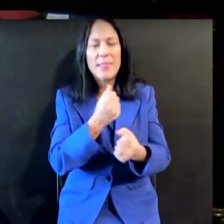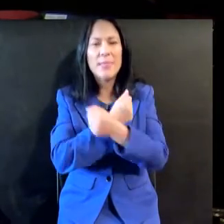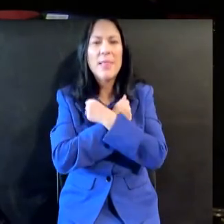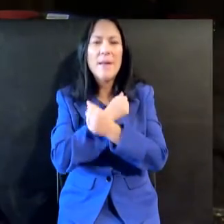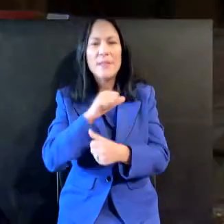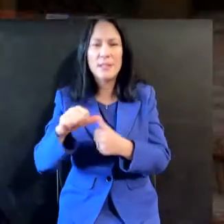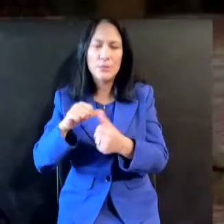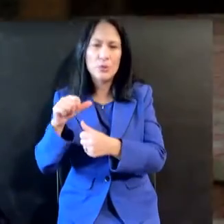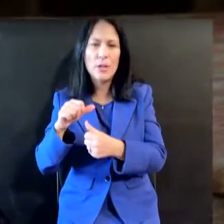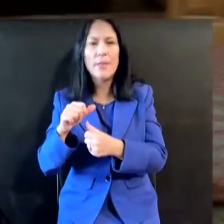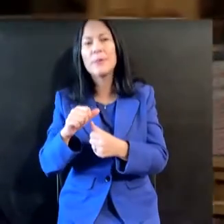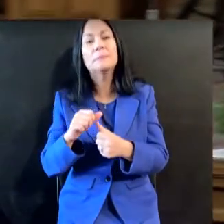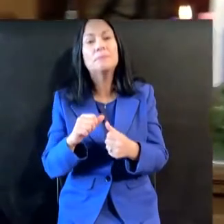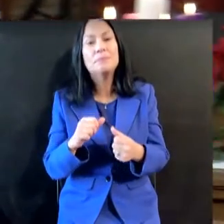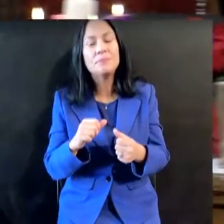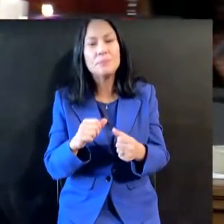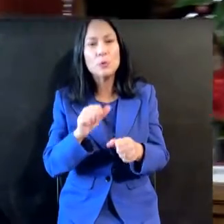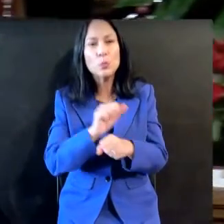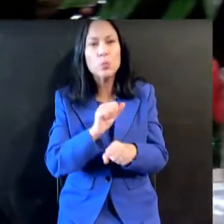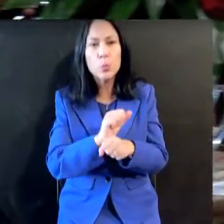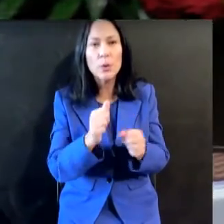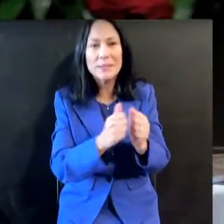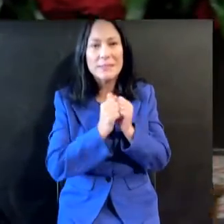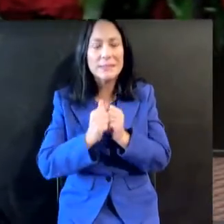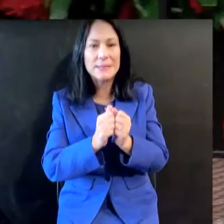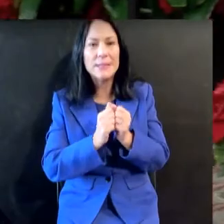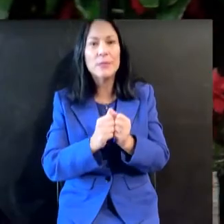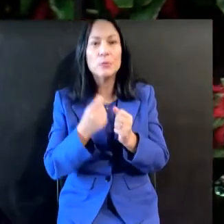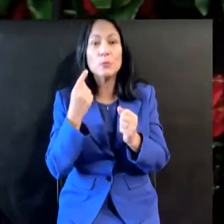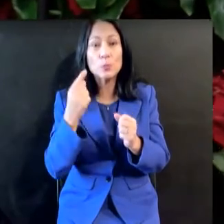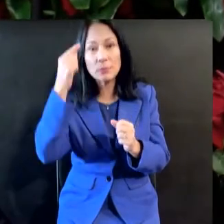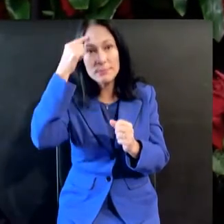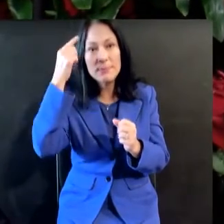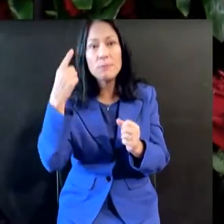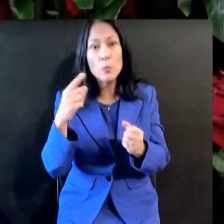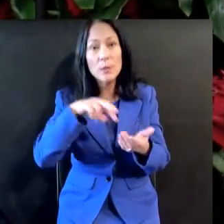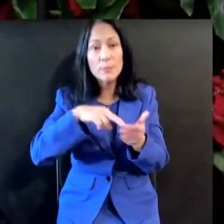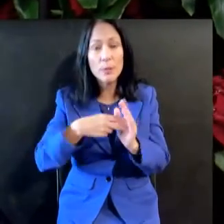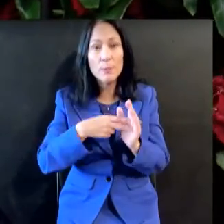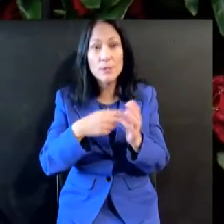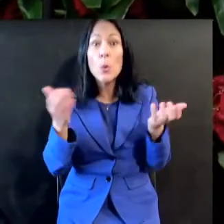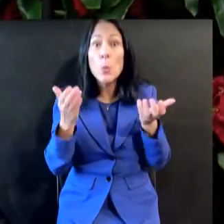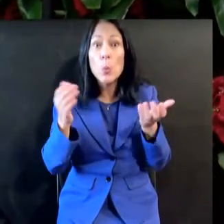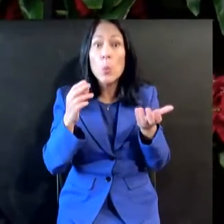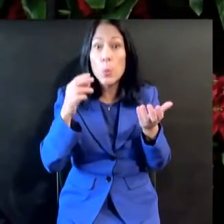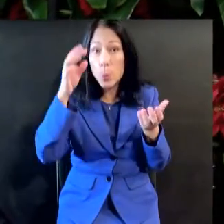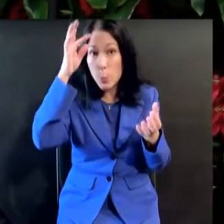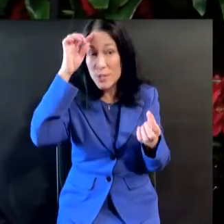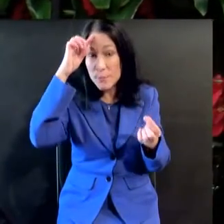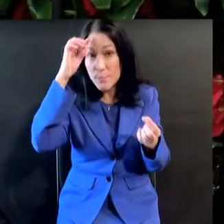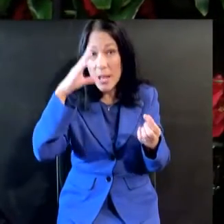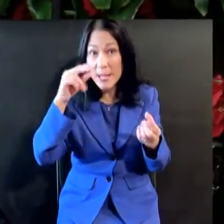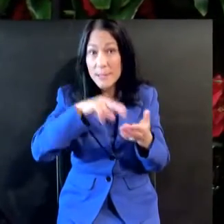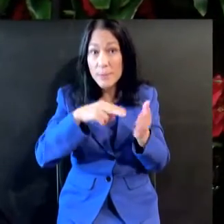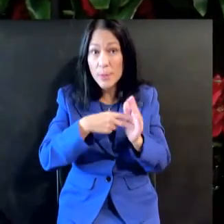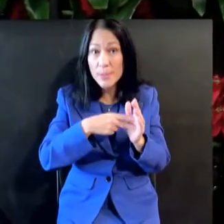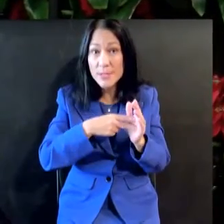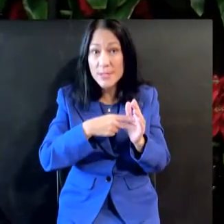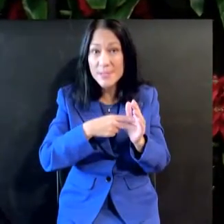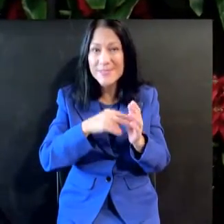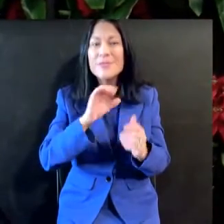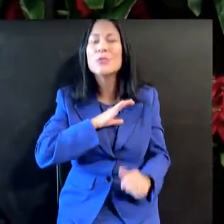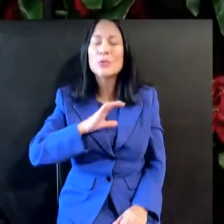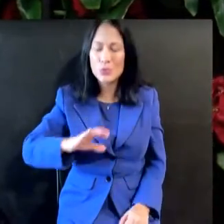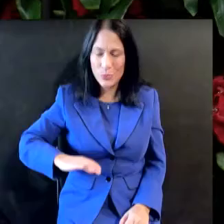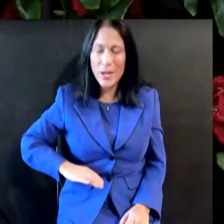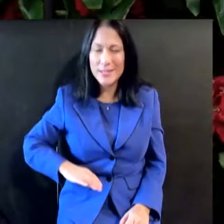working together with one mind and one purpose. Which one? This one. The same mind that was in Christ Jesus. And he